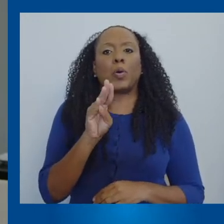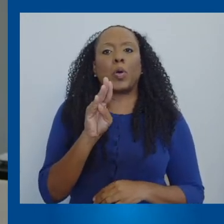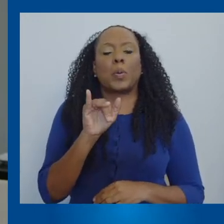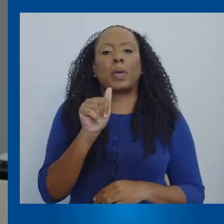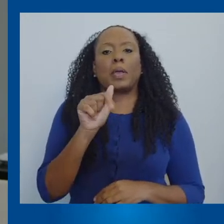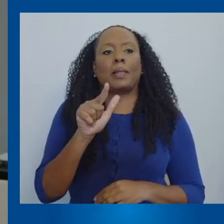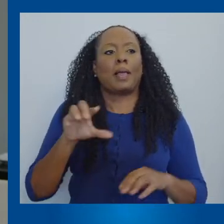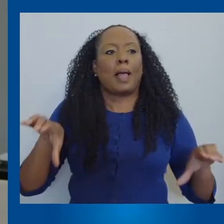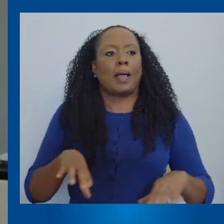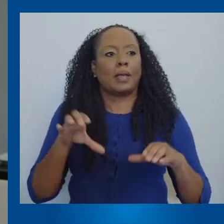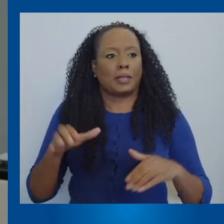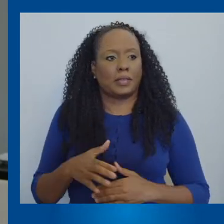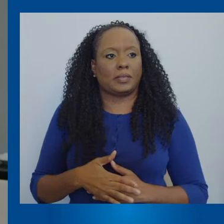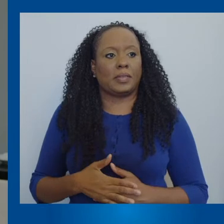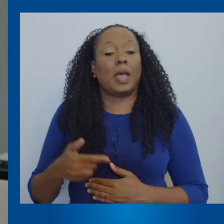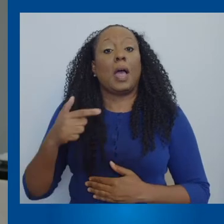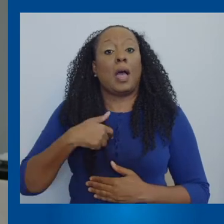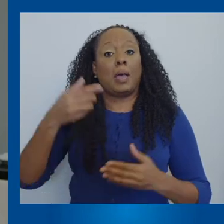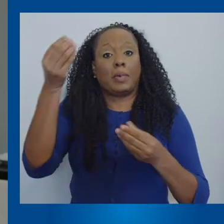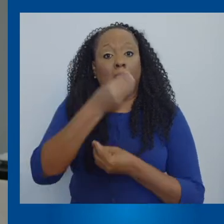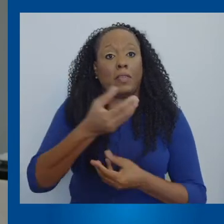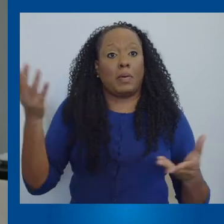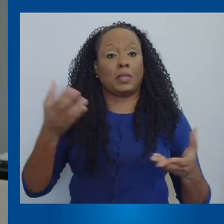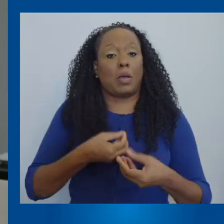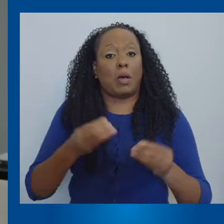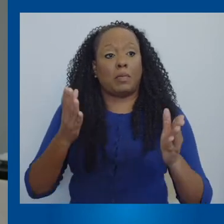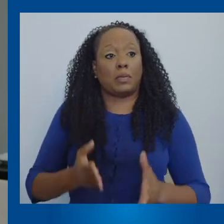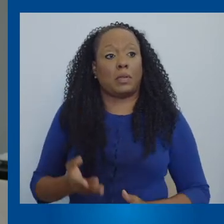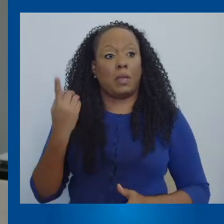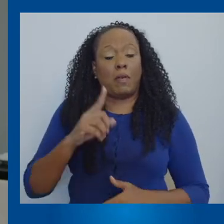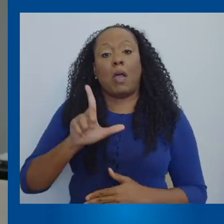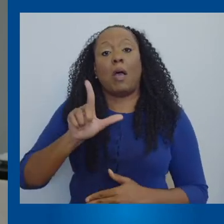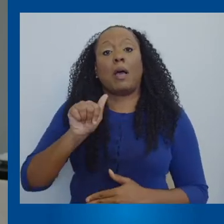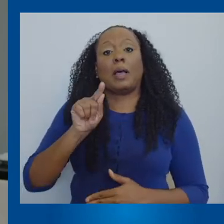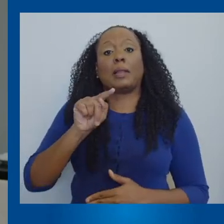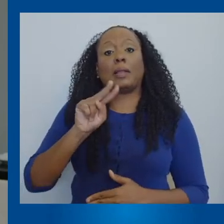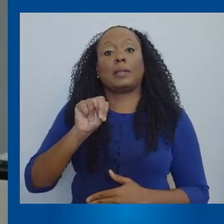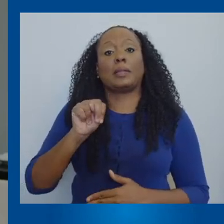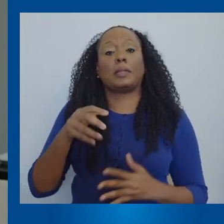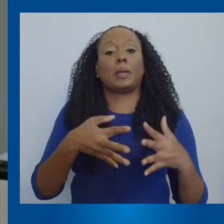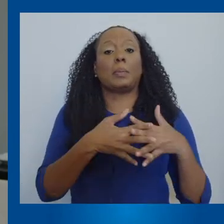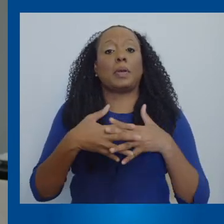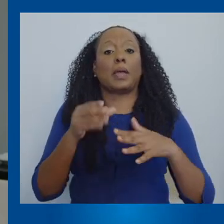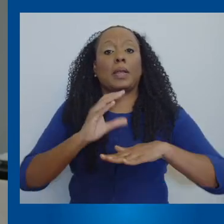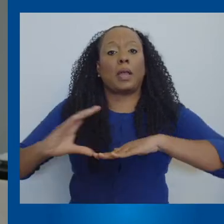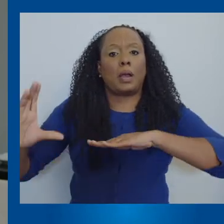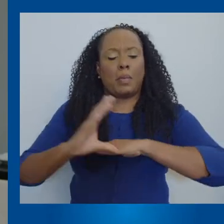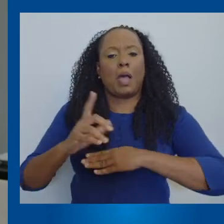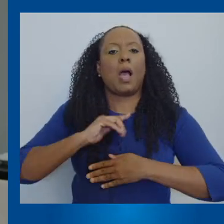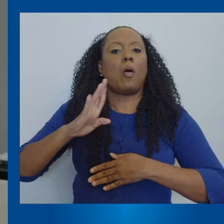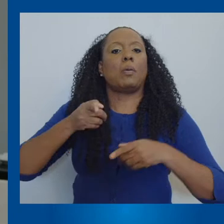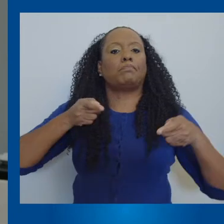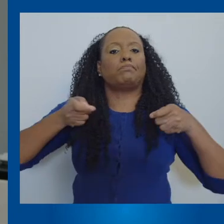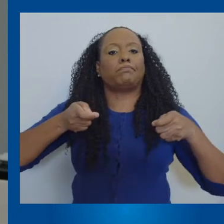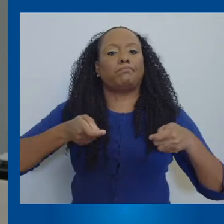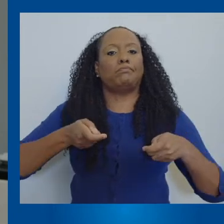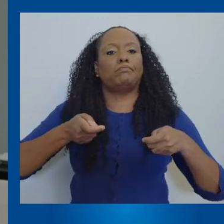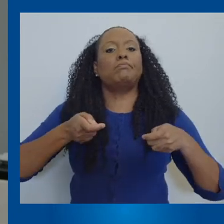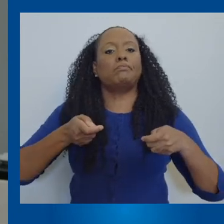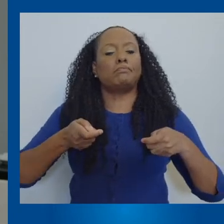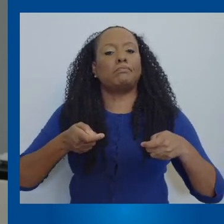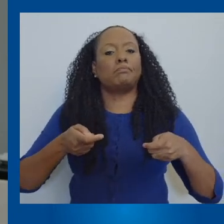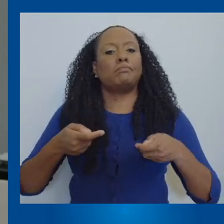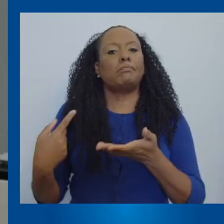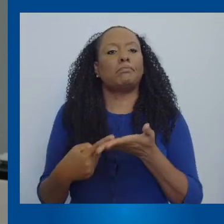Campo, Regional Information Officer for Latin America and the Caribbean for UNEP, and I will be moderating this event. This Spotlight